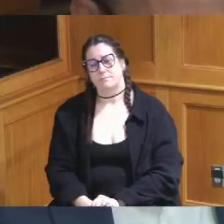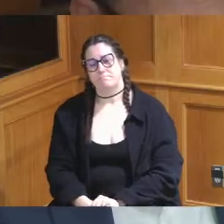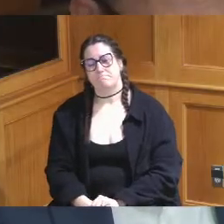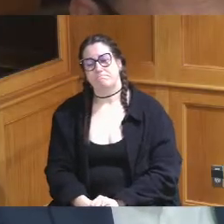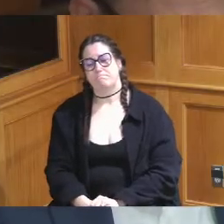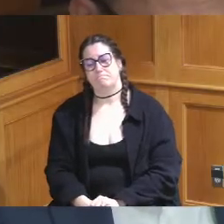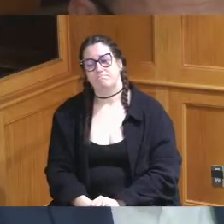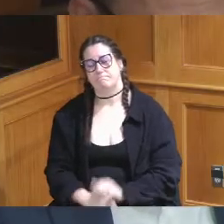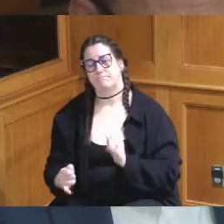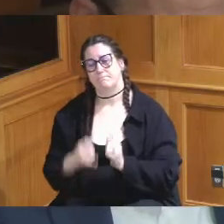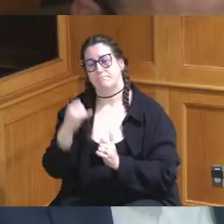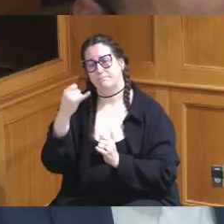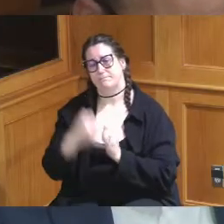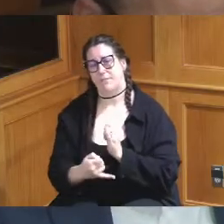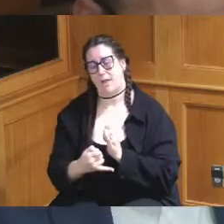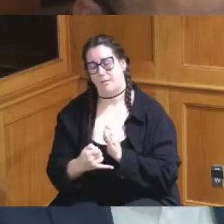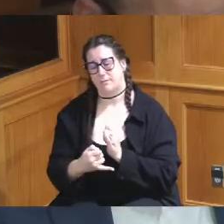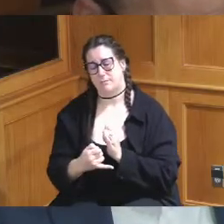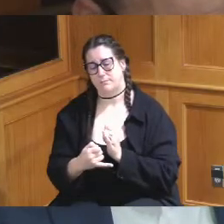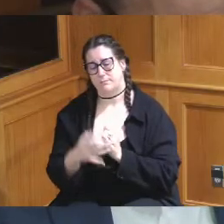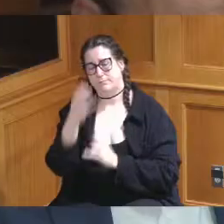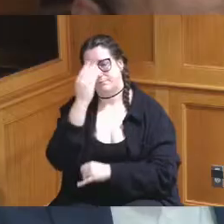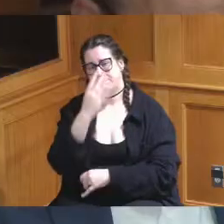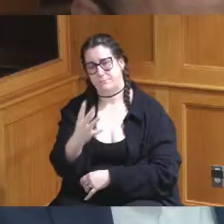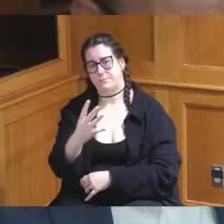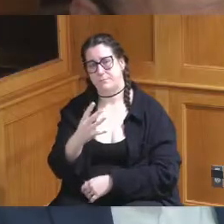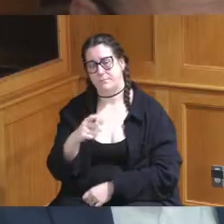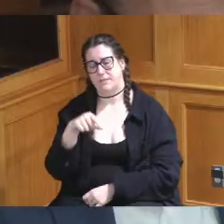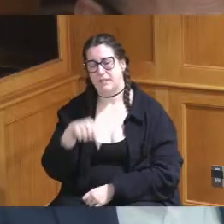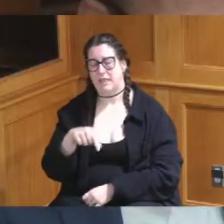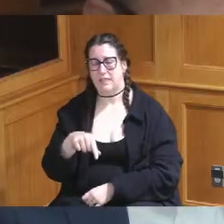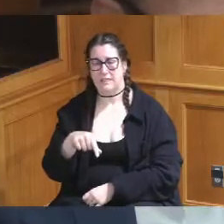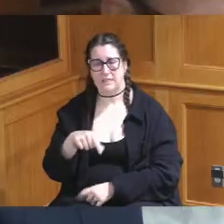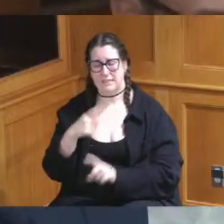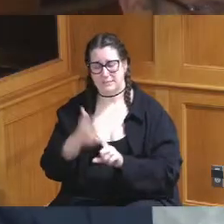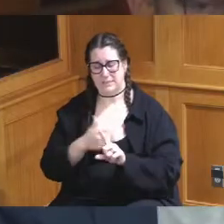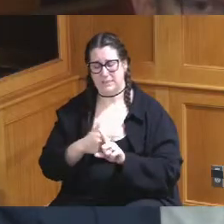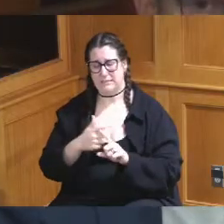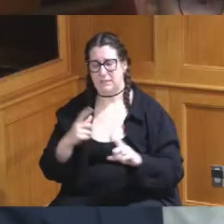So lastly, I would just say that this is super complicated.